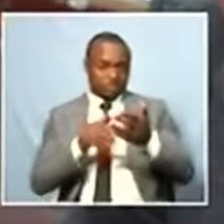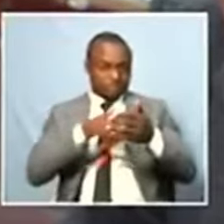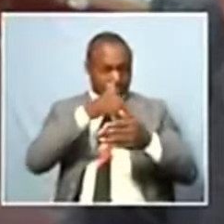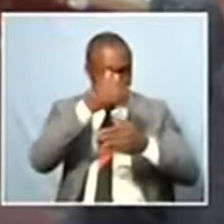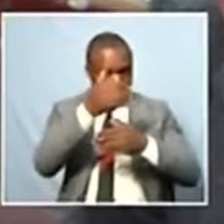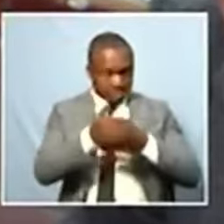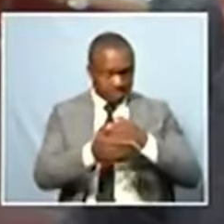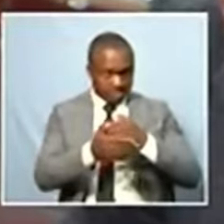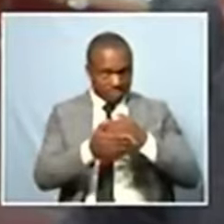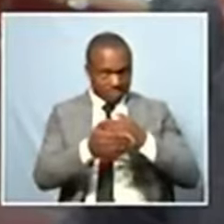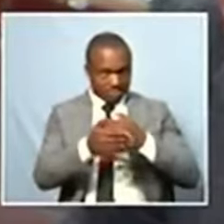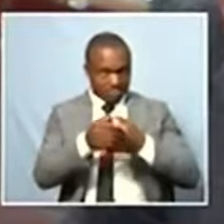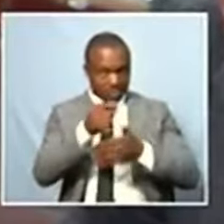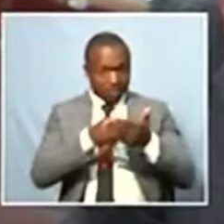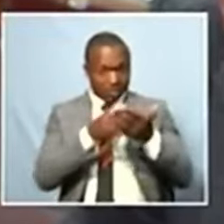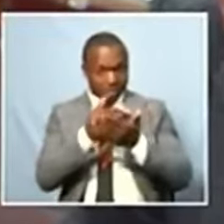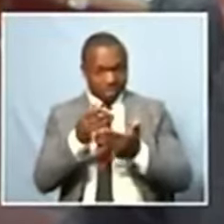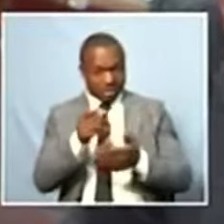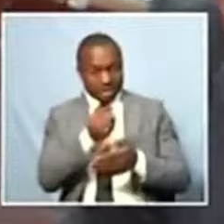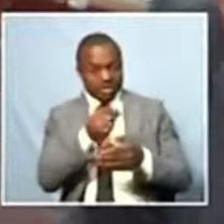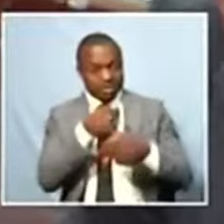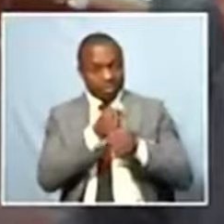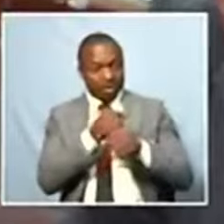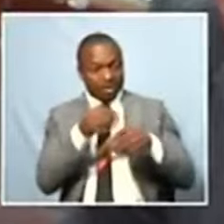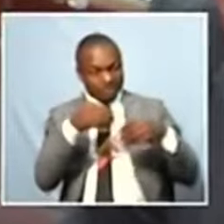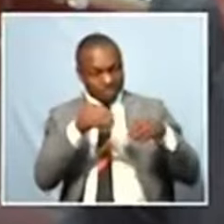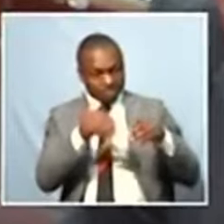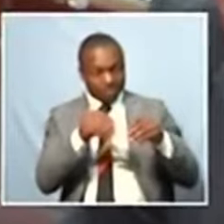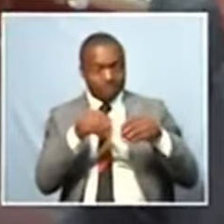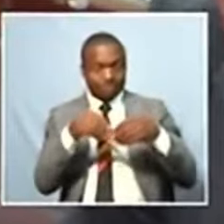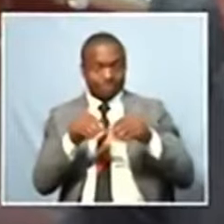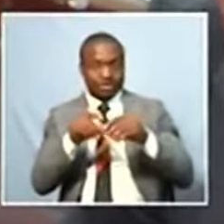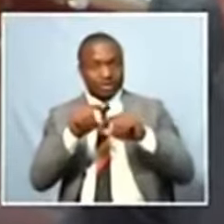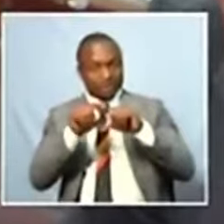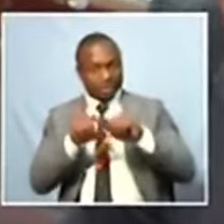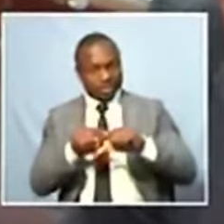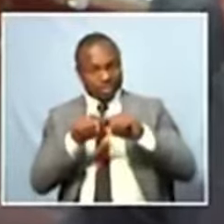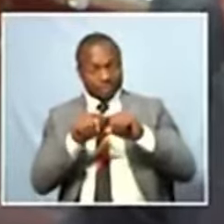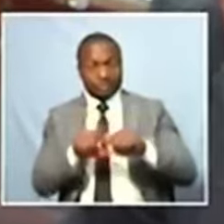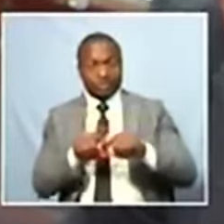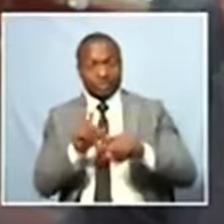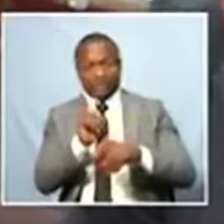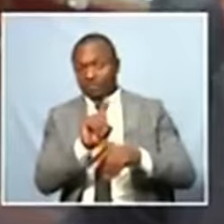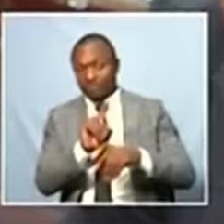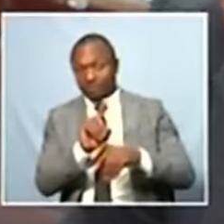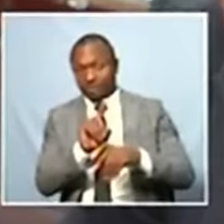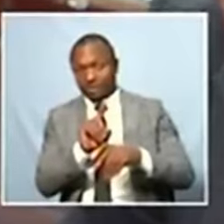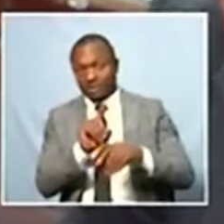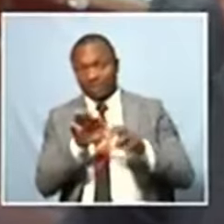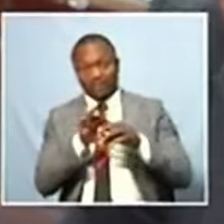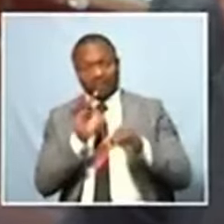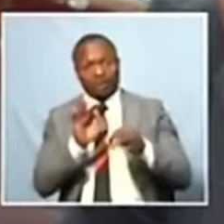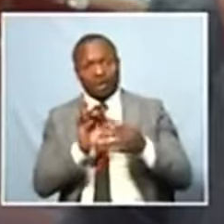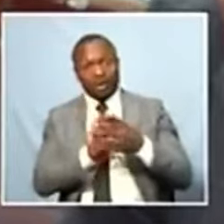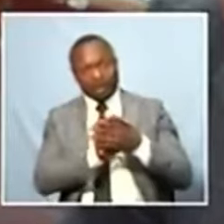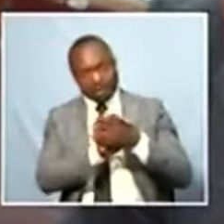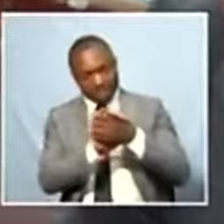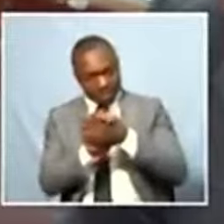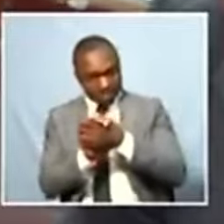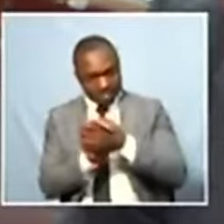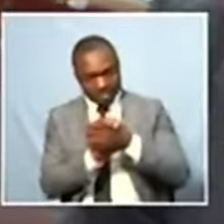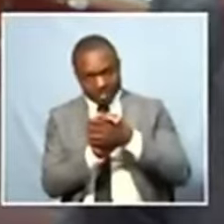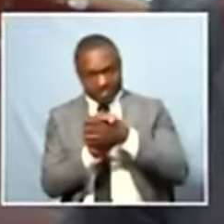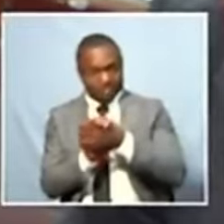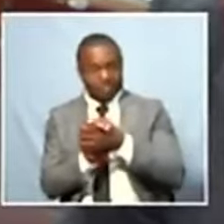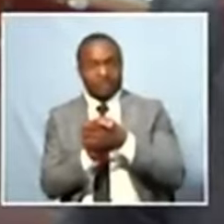making sales. And depending on where they fall, if it's corporate income tax, we'll get the corporate